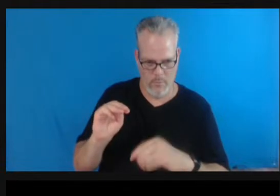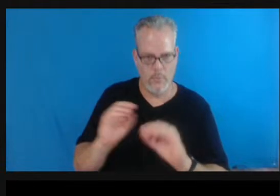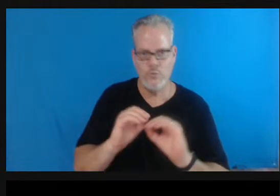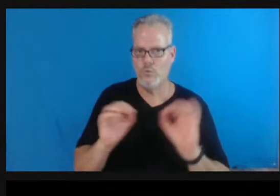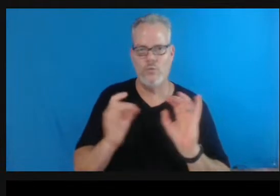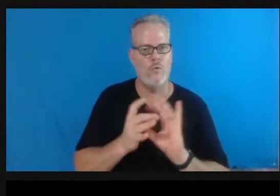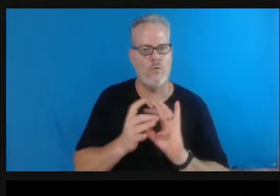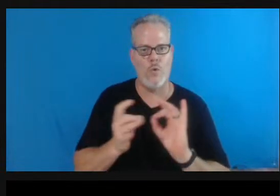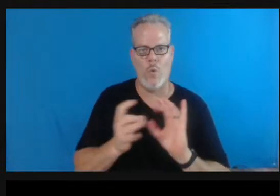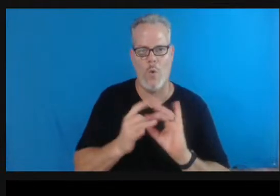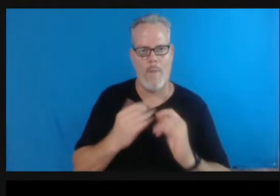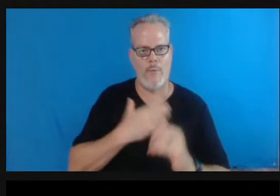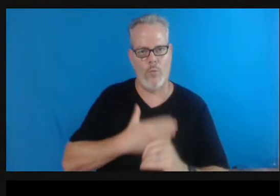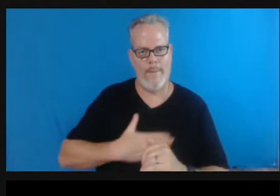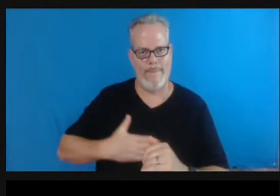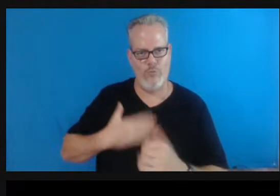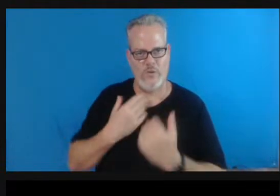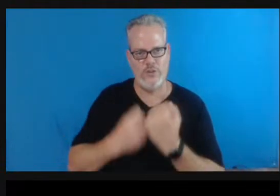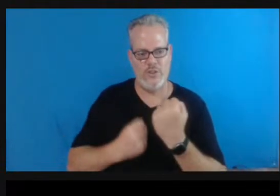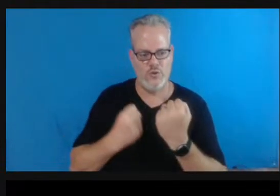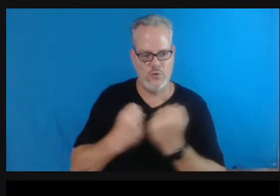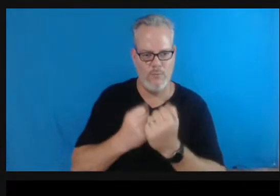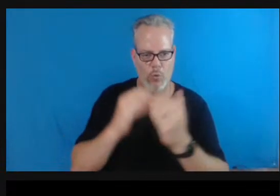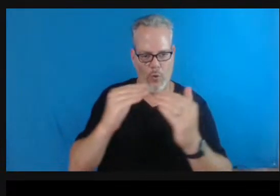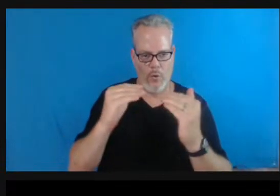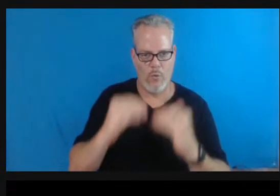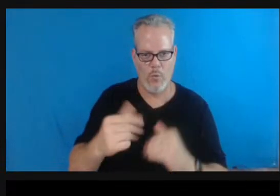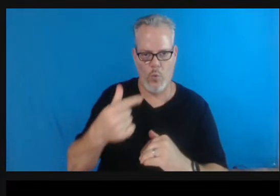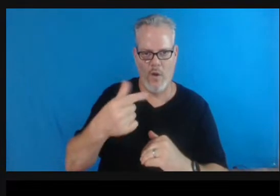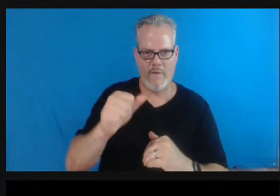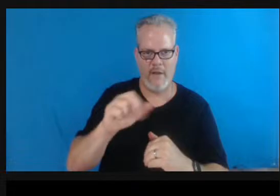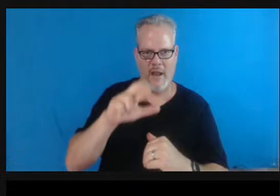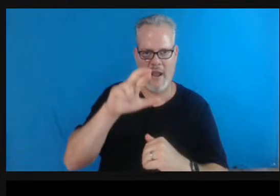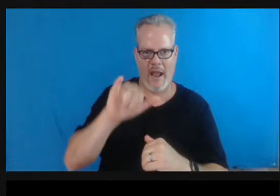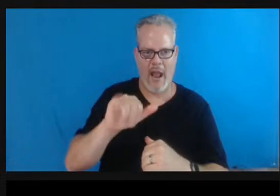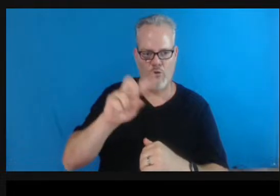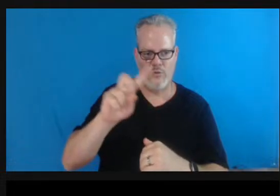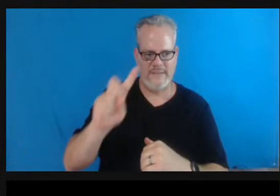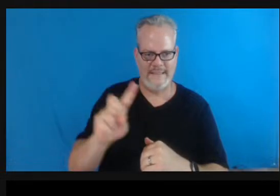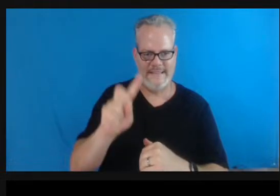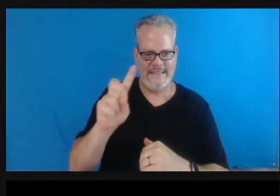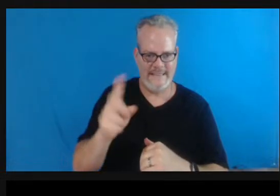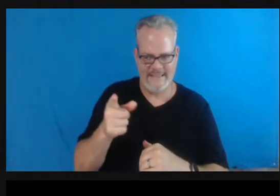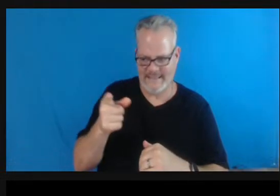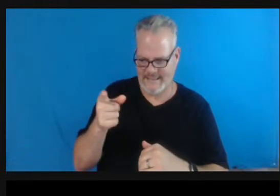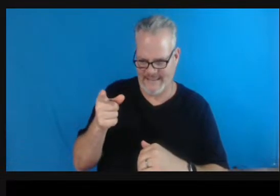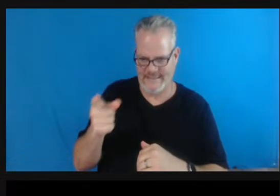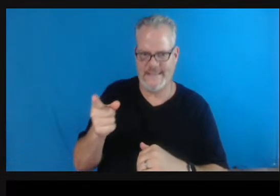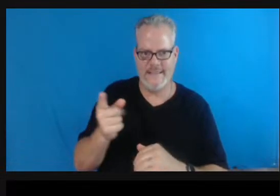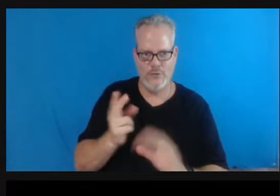one. Appreciate the support. We had Gary B., a longtime supporter, come on to the